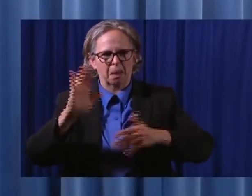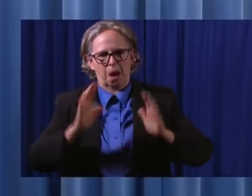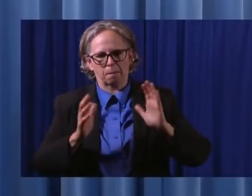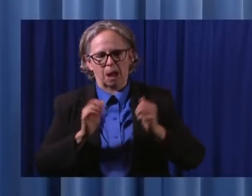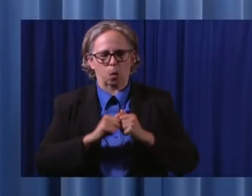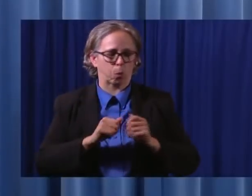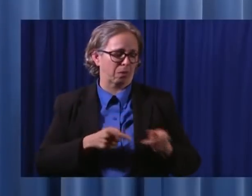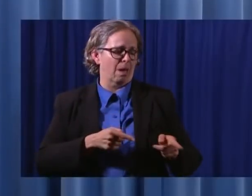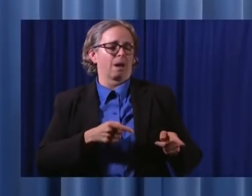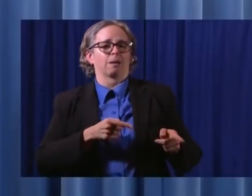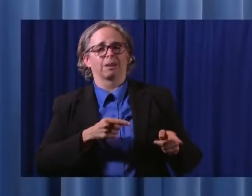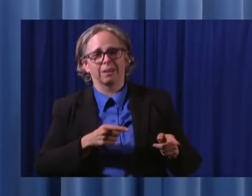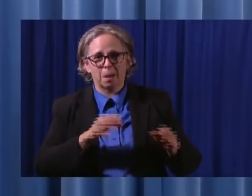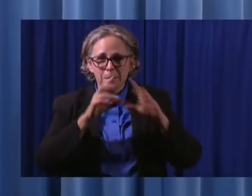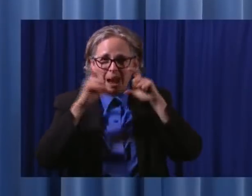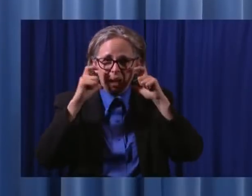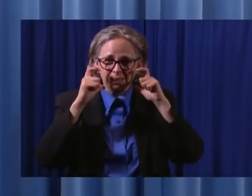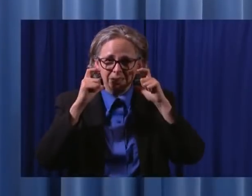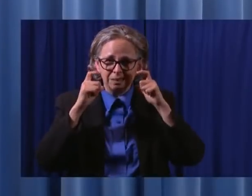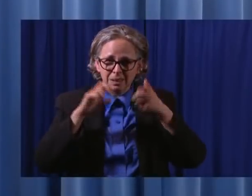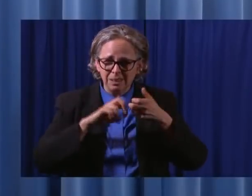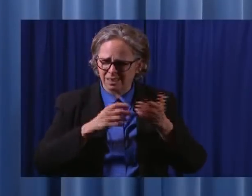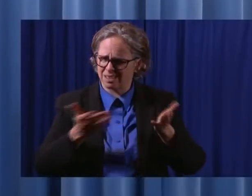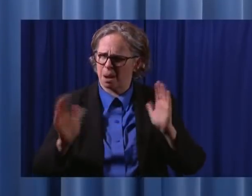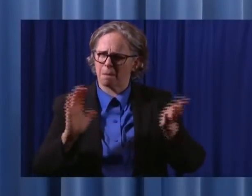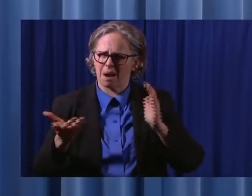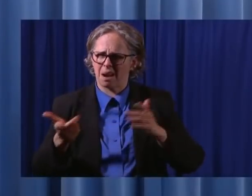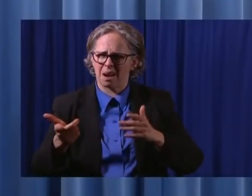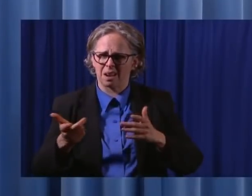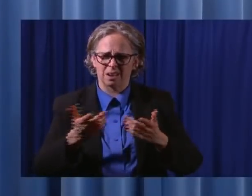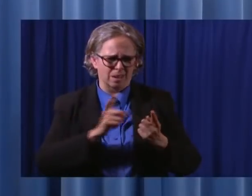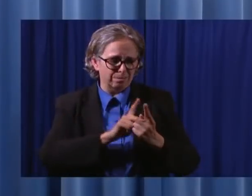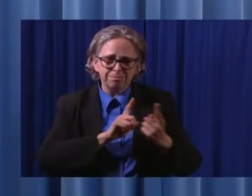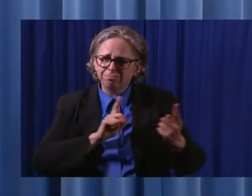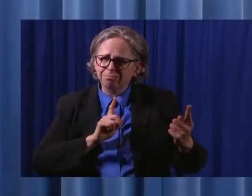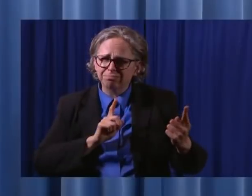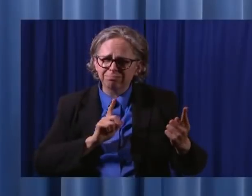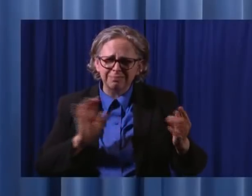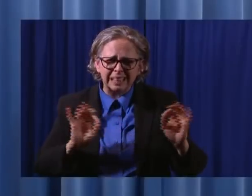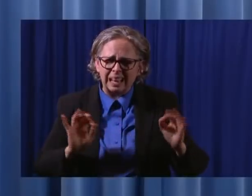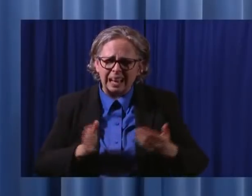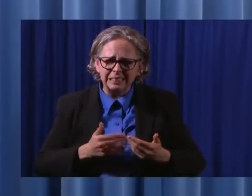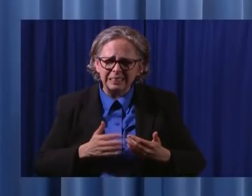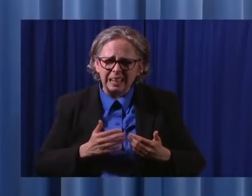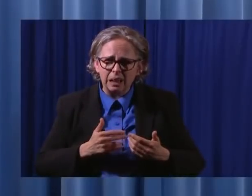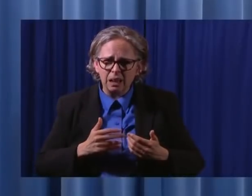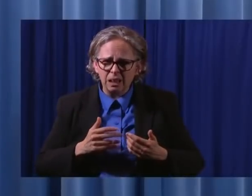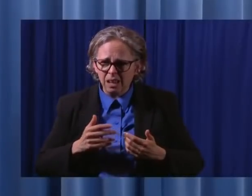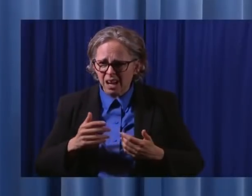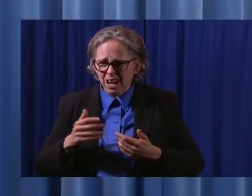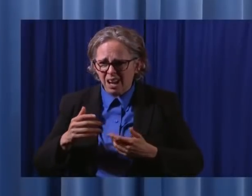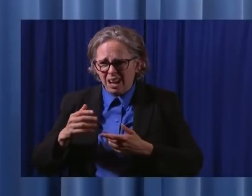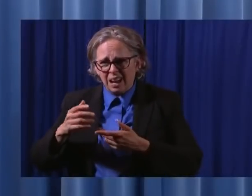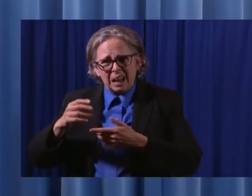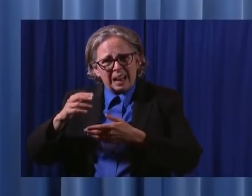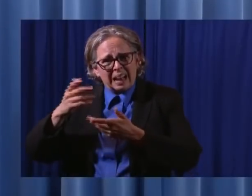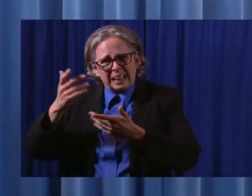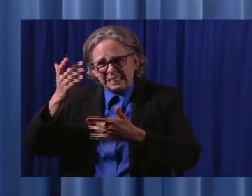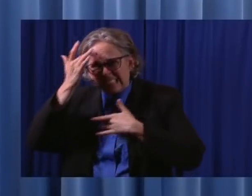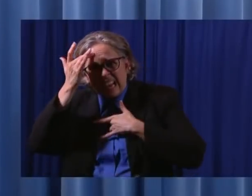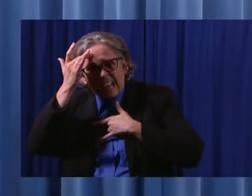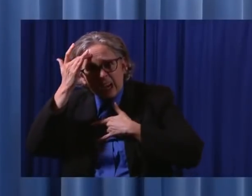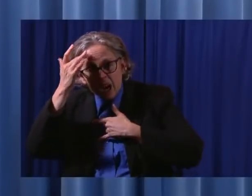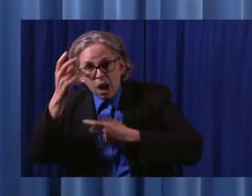the small inconvenience of staying back. Now, look, I don't underestimate it. When you're dealing with families,